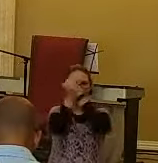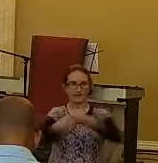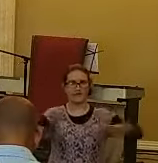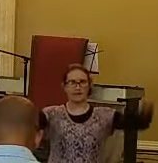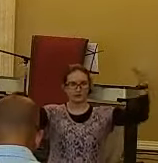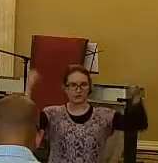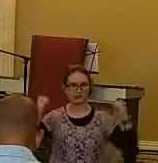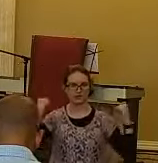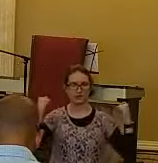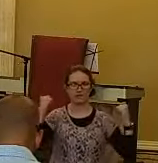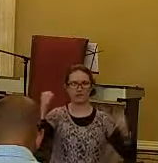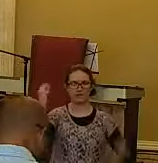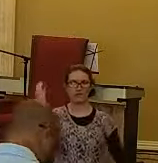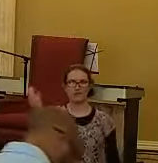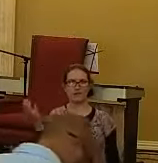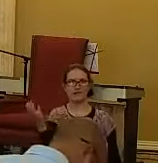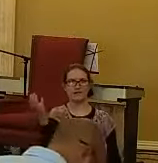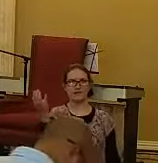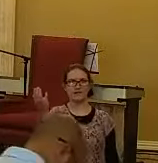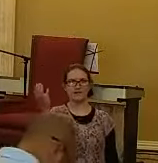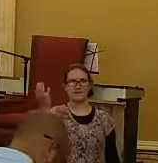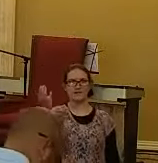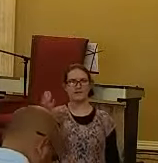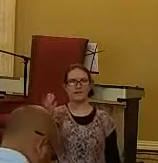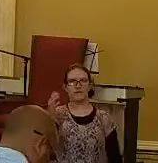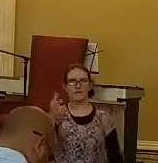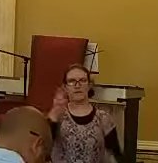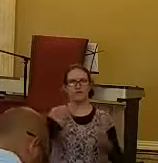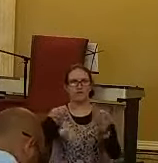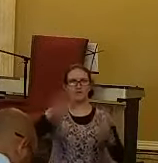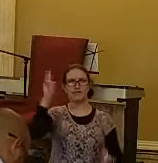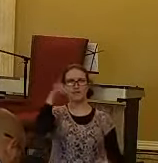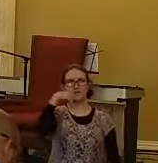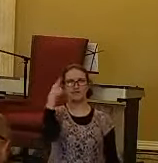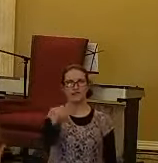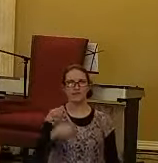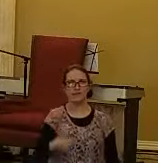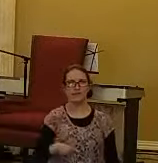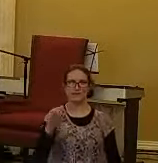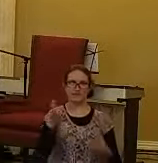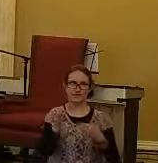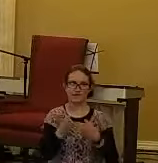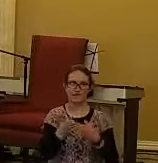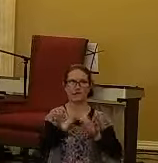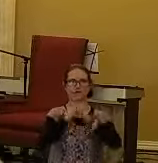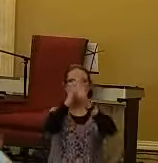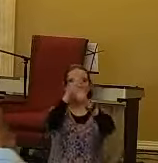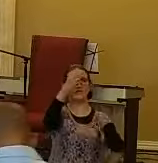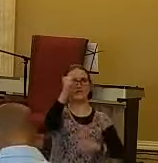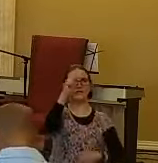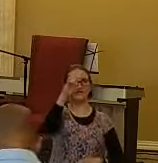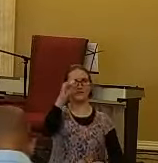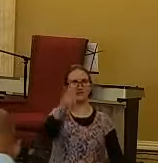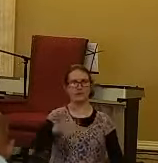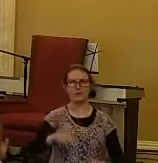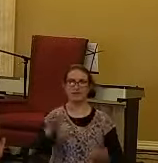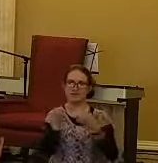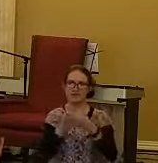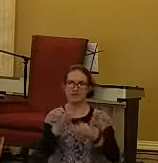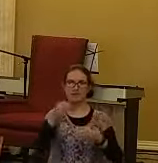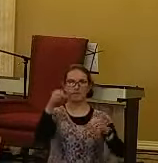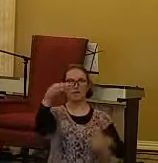strength of his right hand. All right. Verse 7 says, Some trust in chariots and some